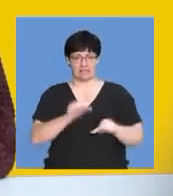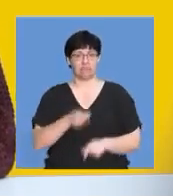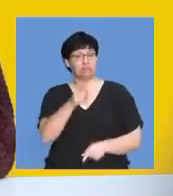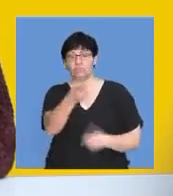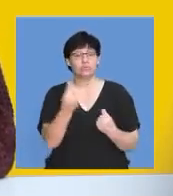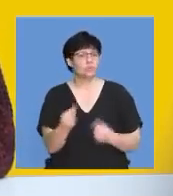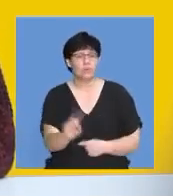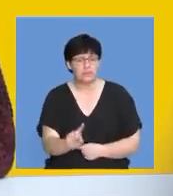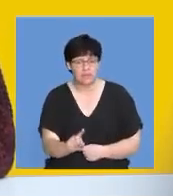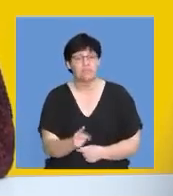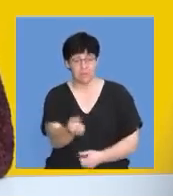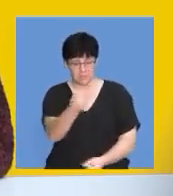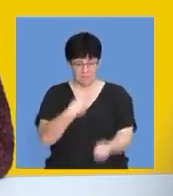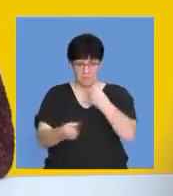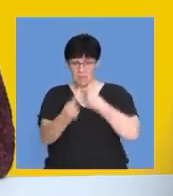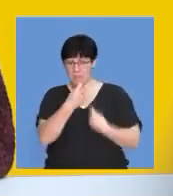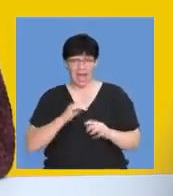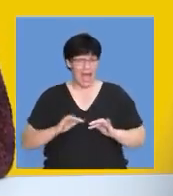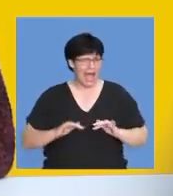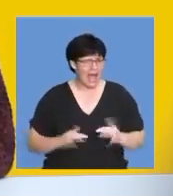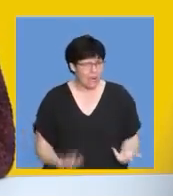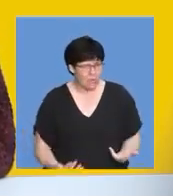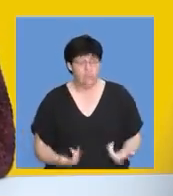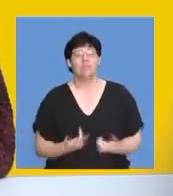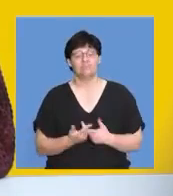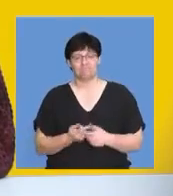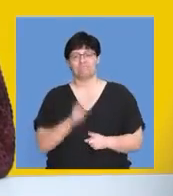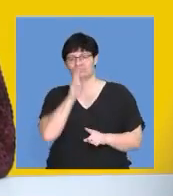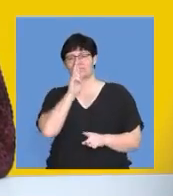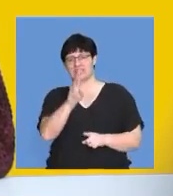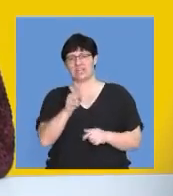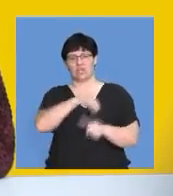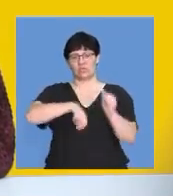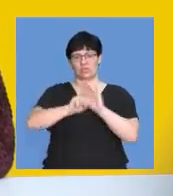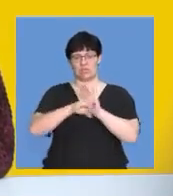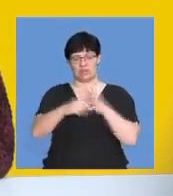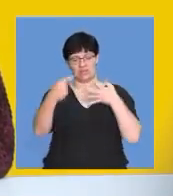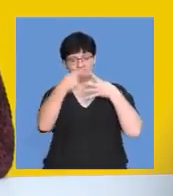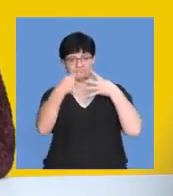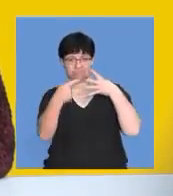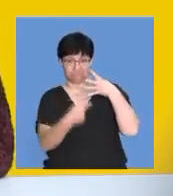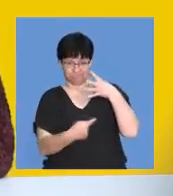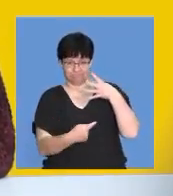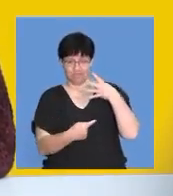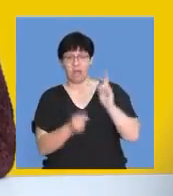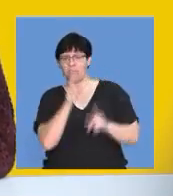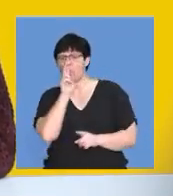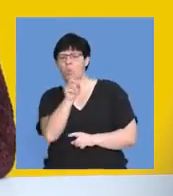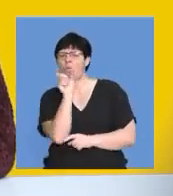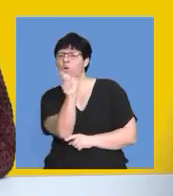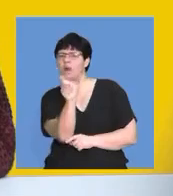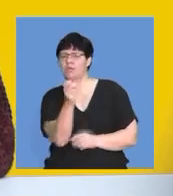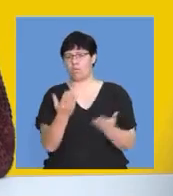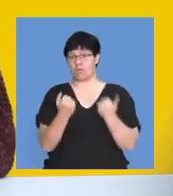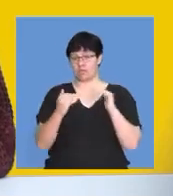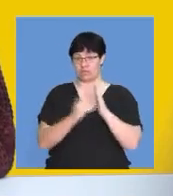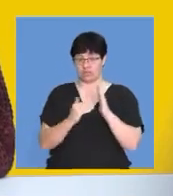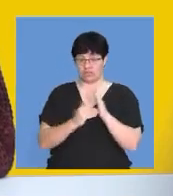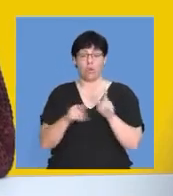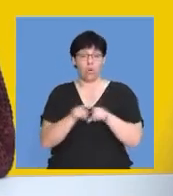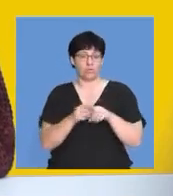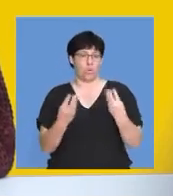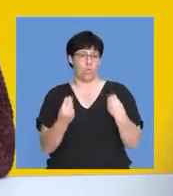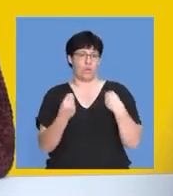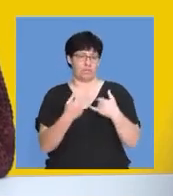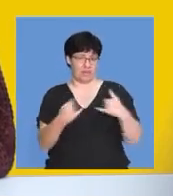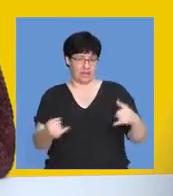you need to do to get your questions and comments through to us is hit us up on our social media platforms, search for Matrix as well as our